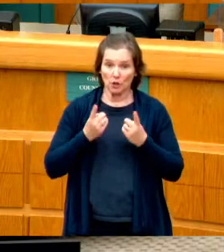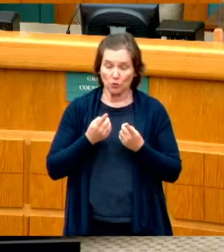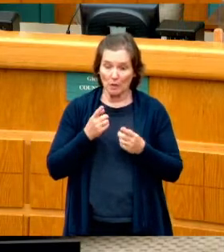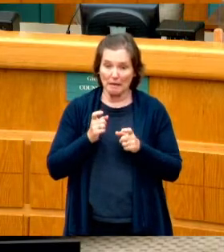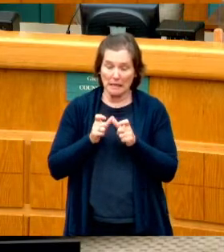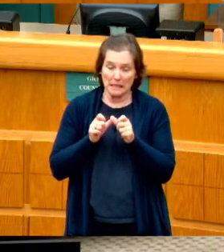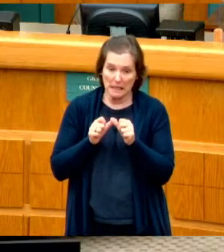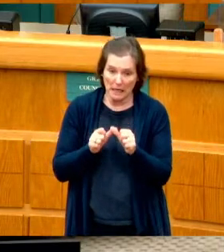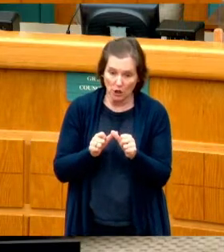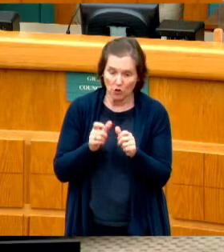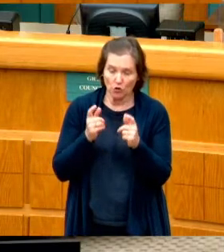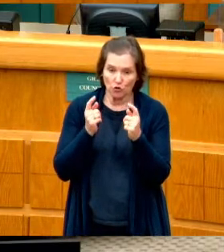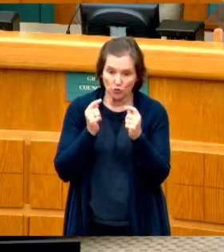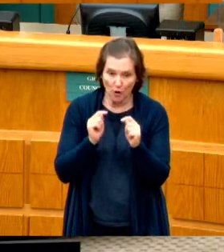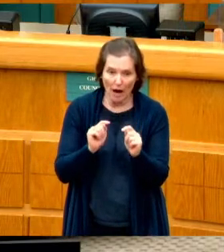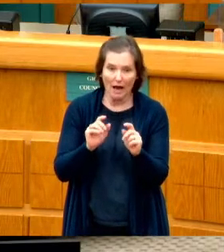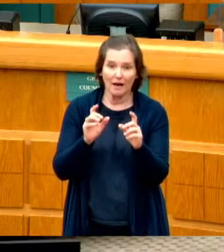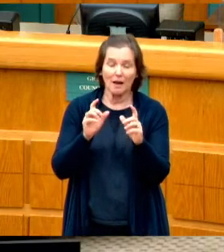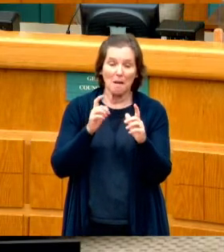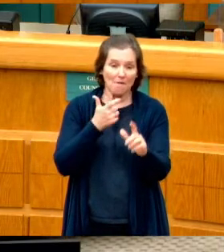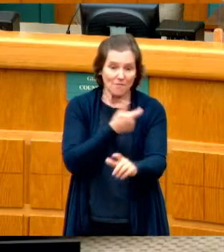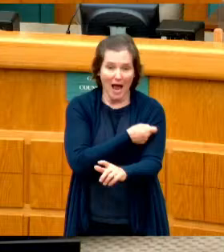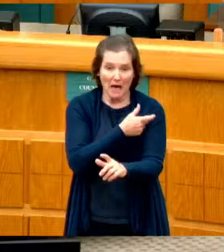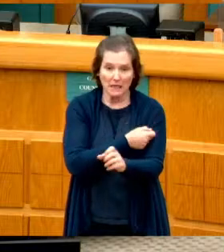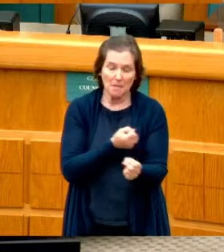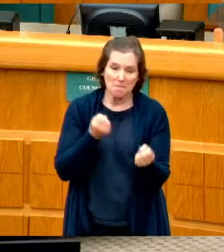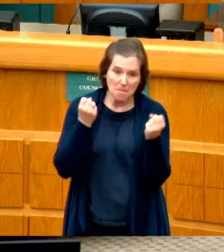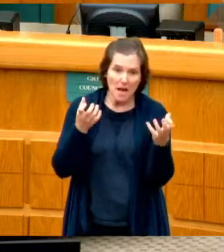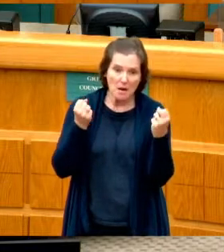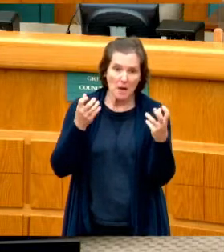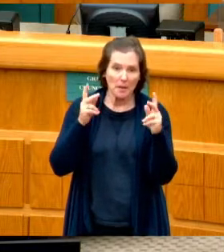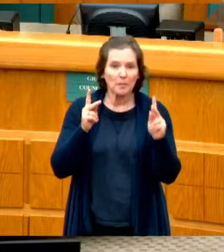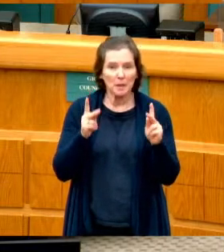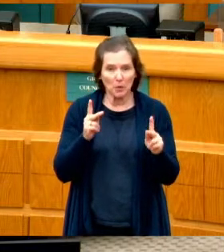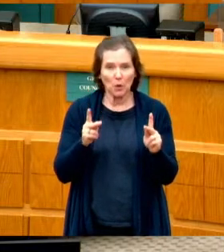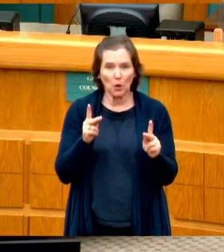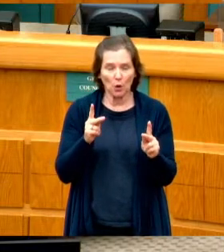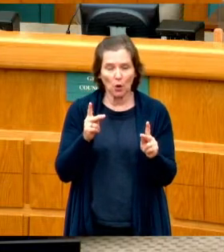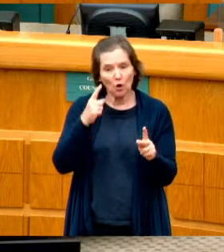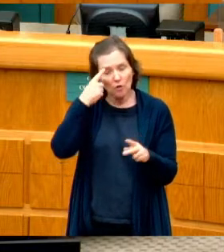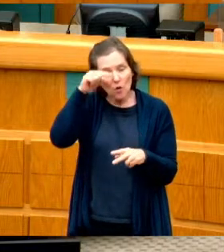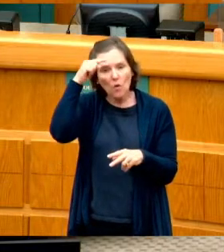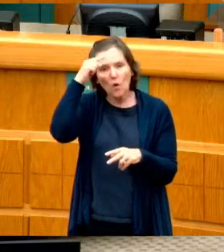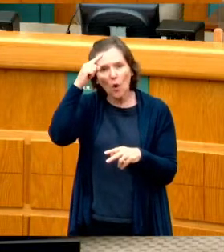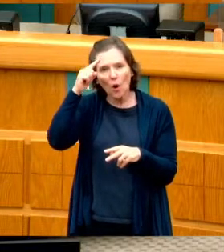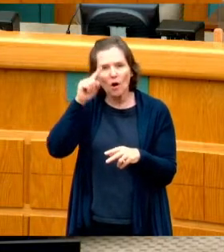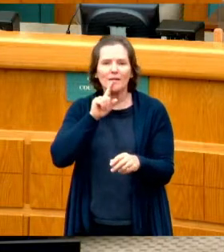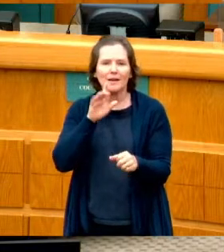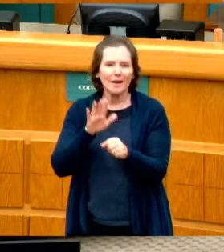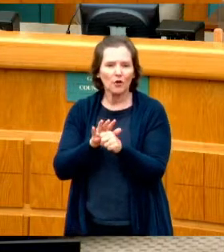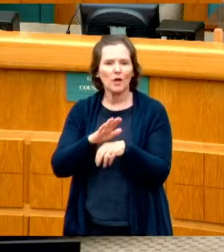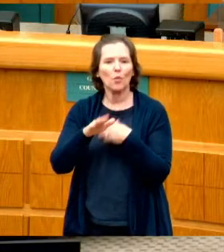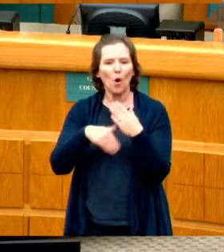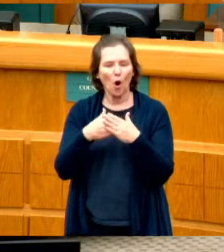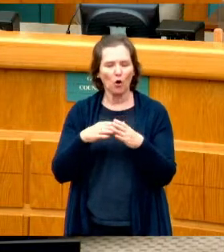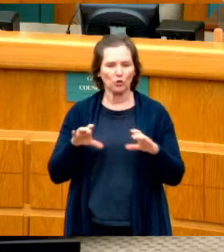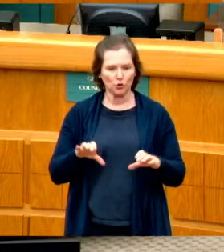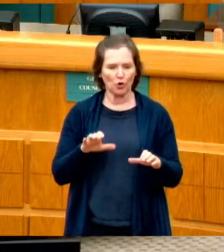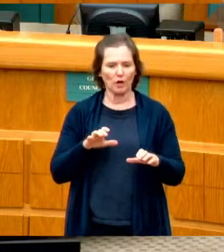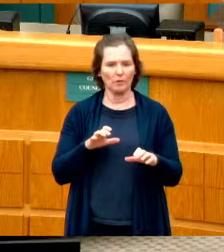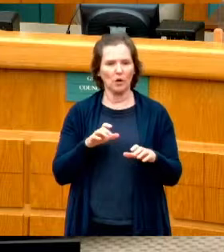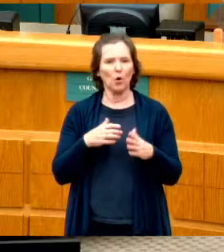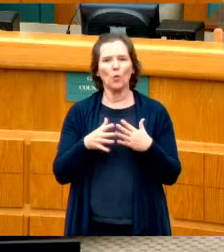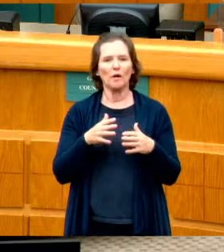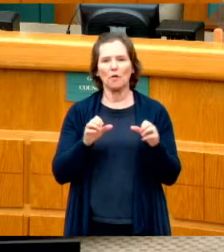find ways to mass vaccinate large numbers of people is to ensure we are all doing our part to suppress